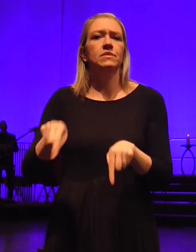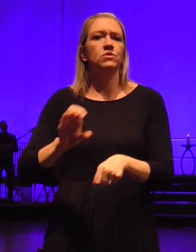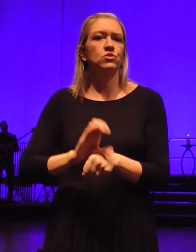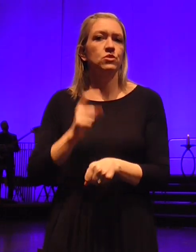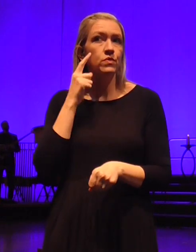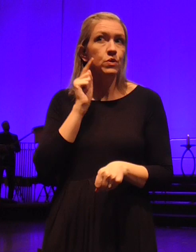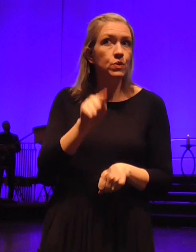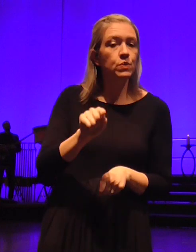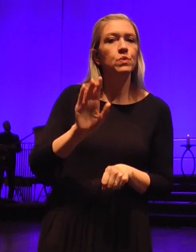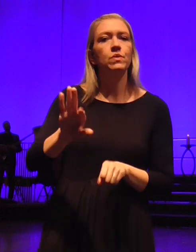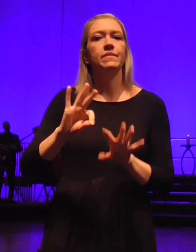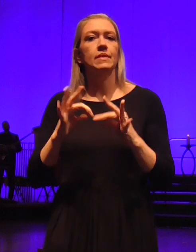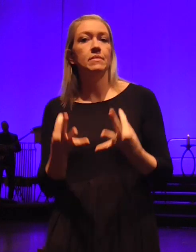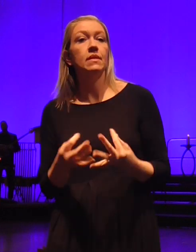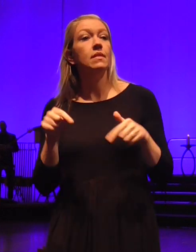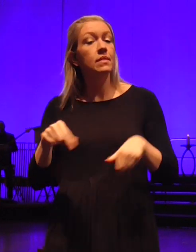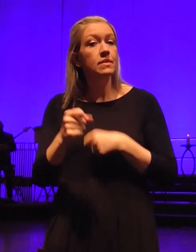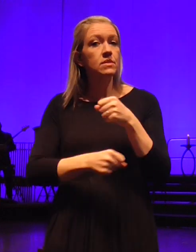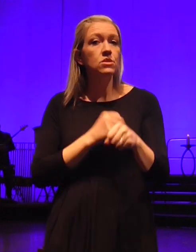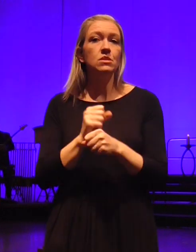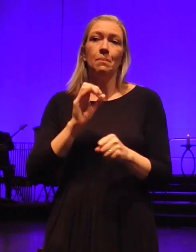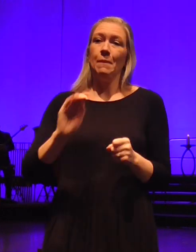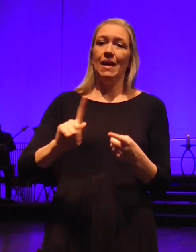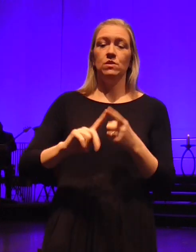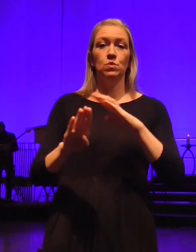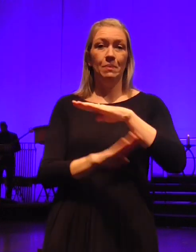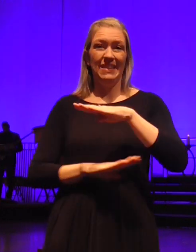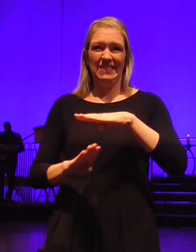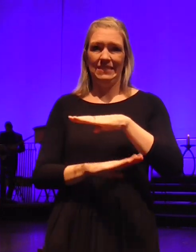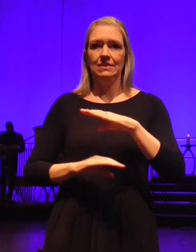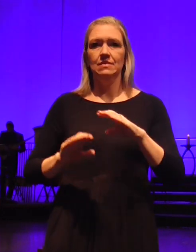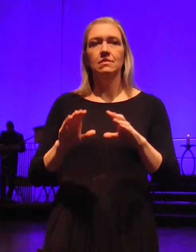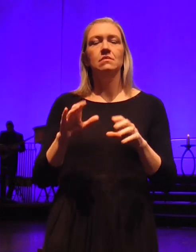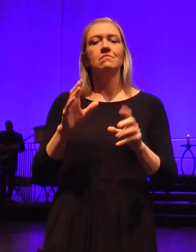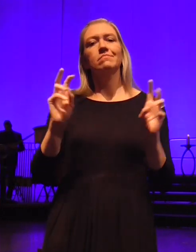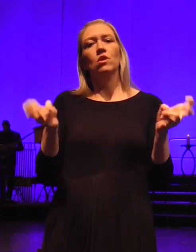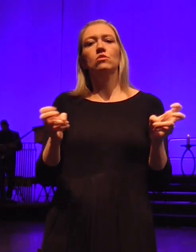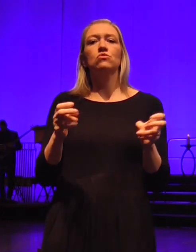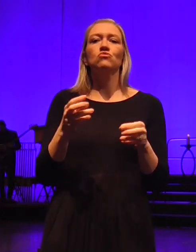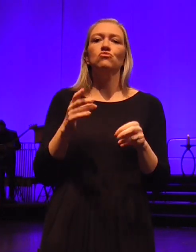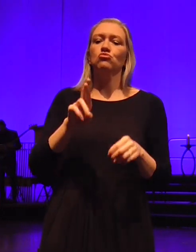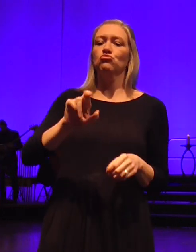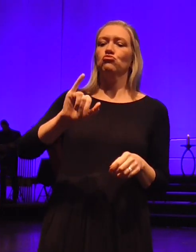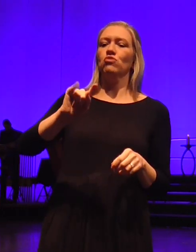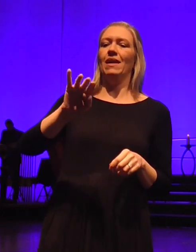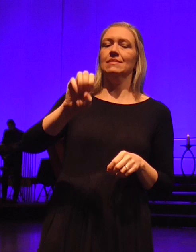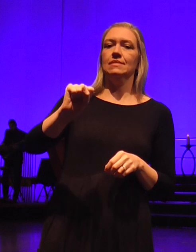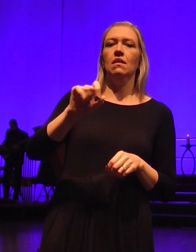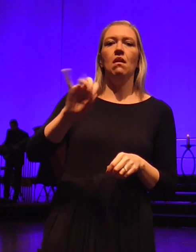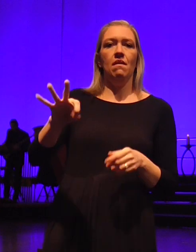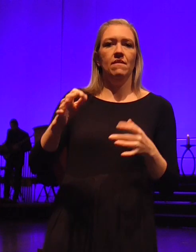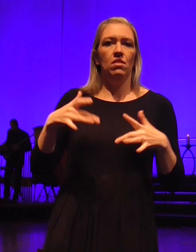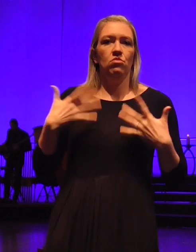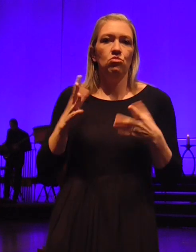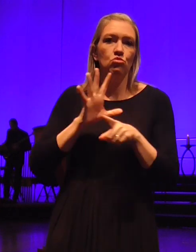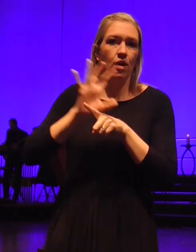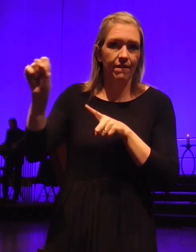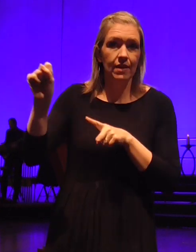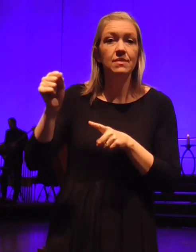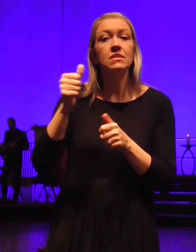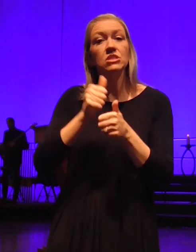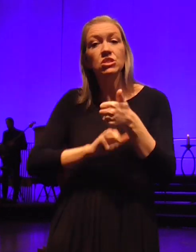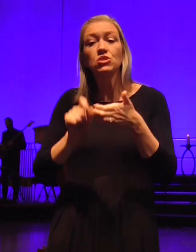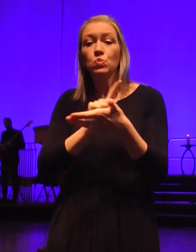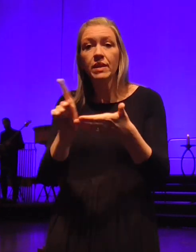family. This year's Back to Basics series is called The Rights of Thriving. Each Sunday in January, we'll explore spiritual life and the